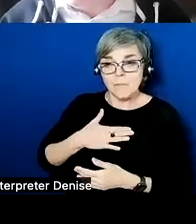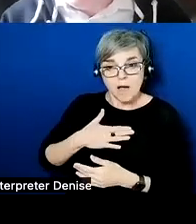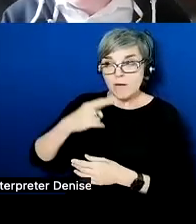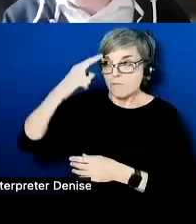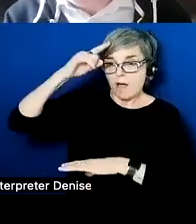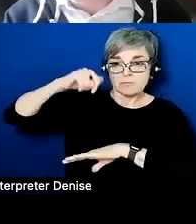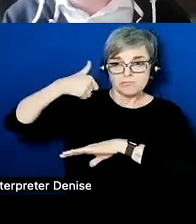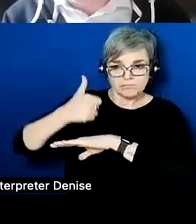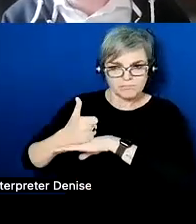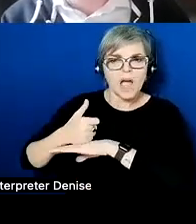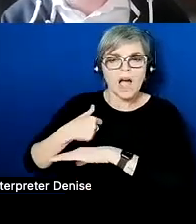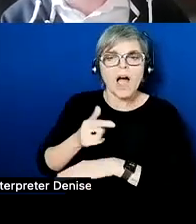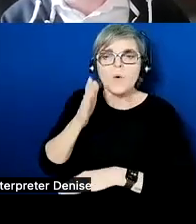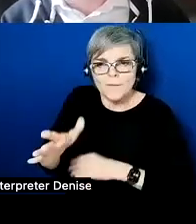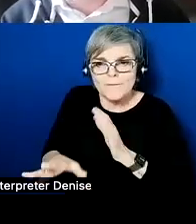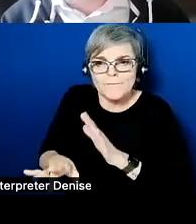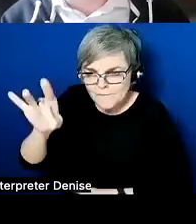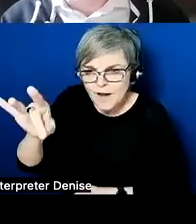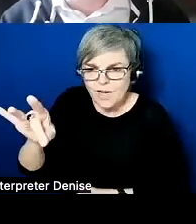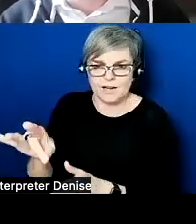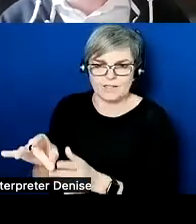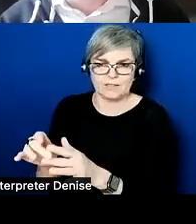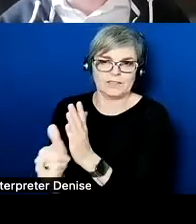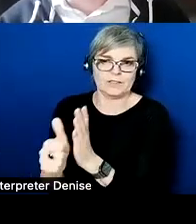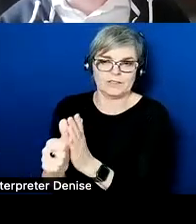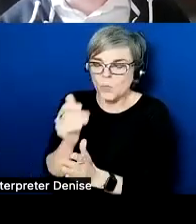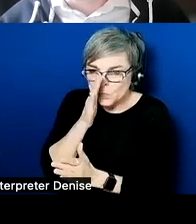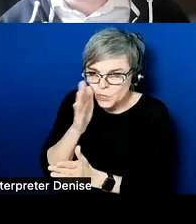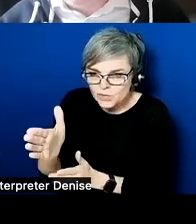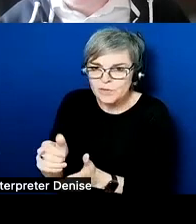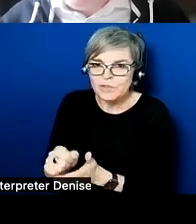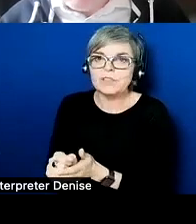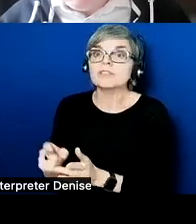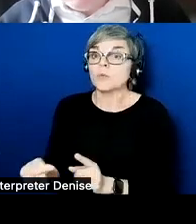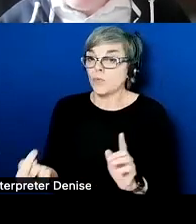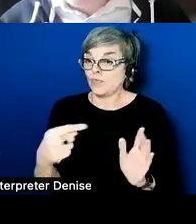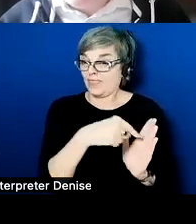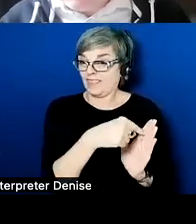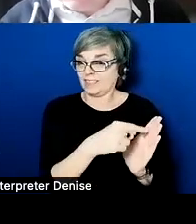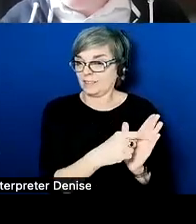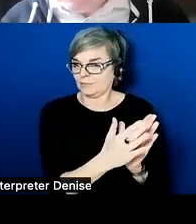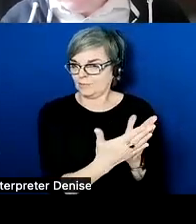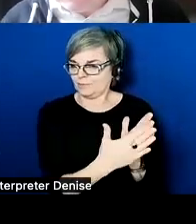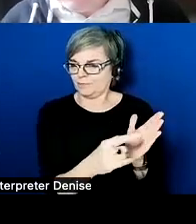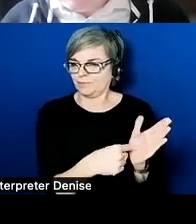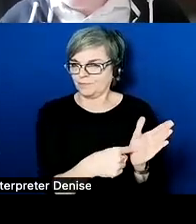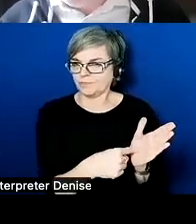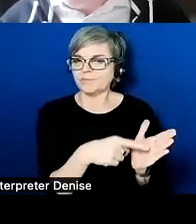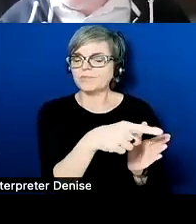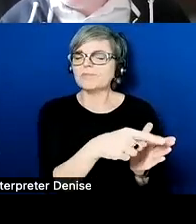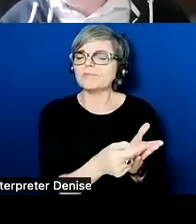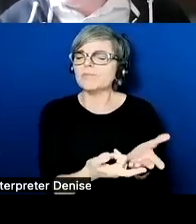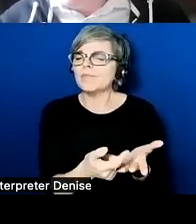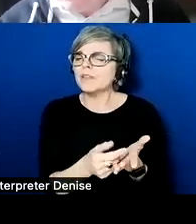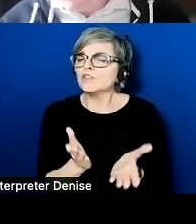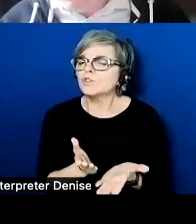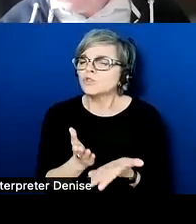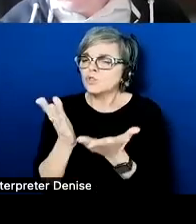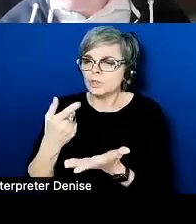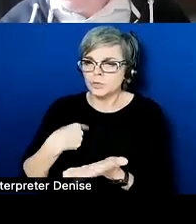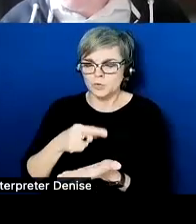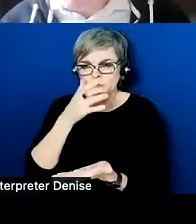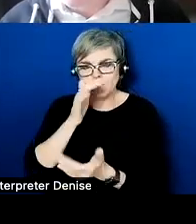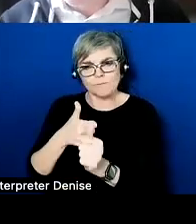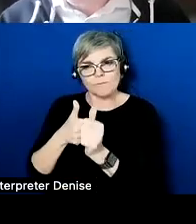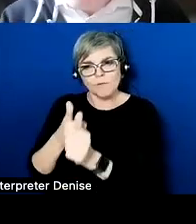absolutely, this approach in this publication asks us to think of asset-based approaches to assessment